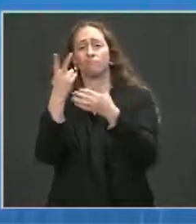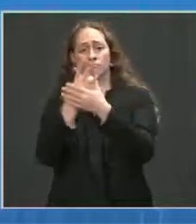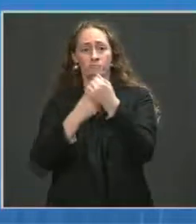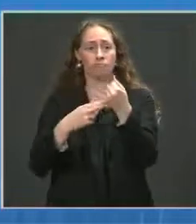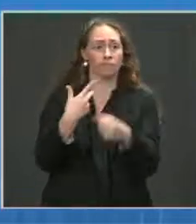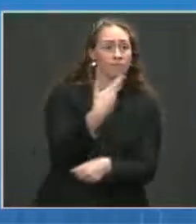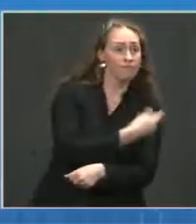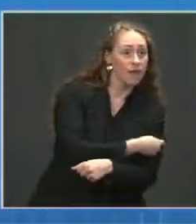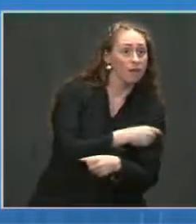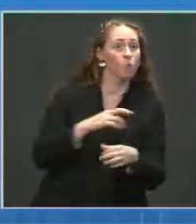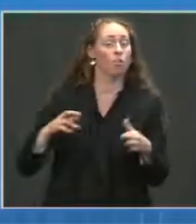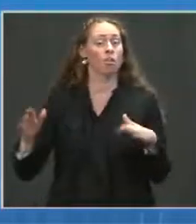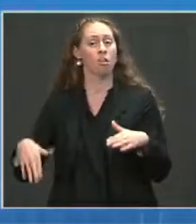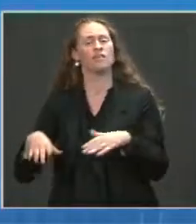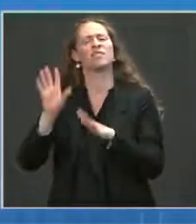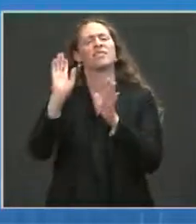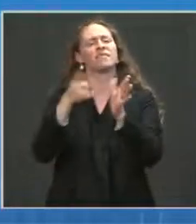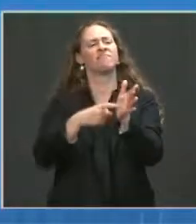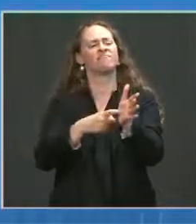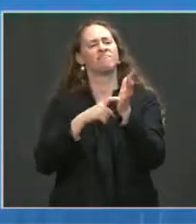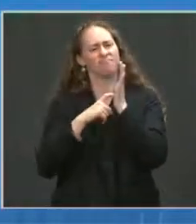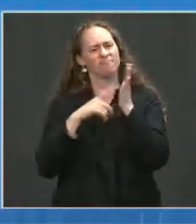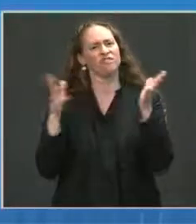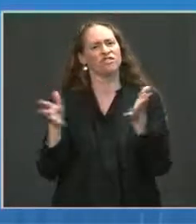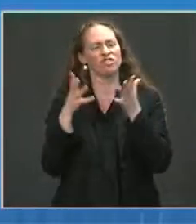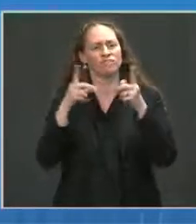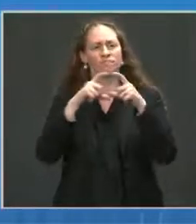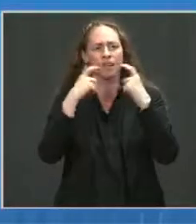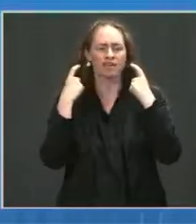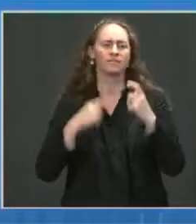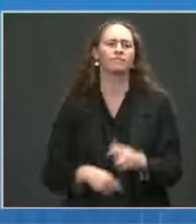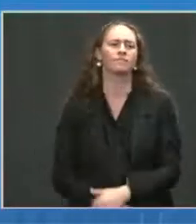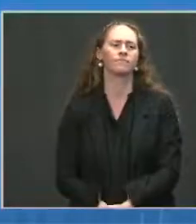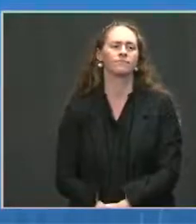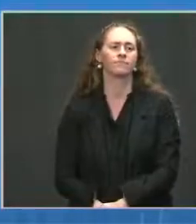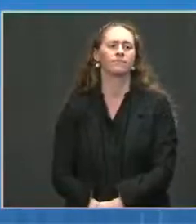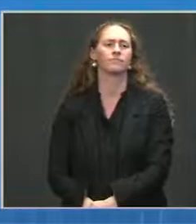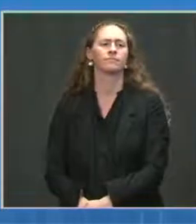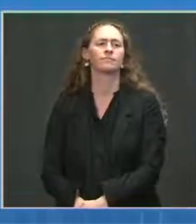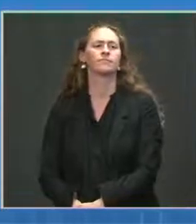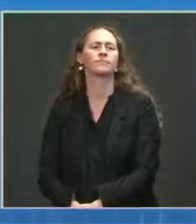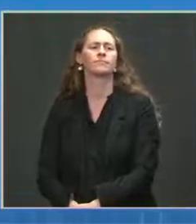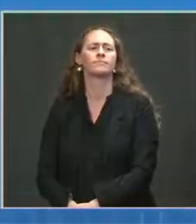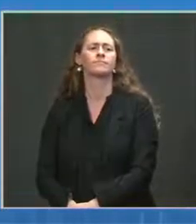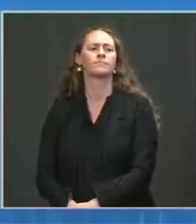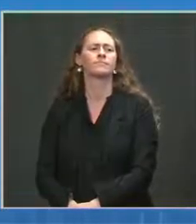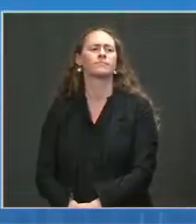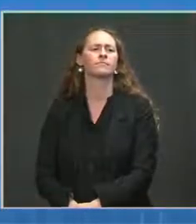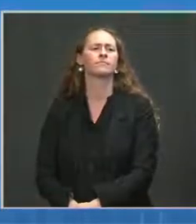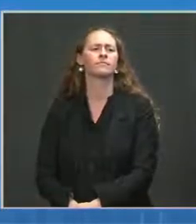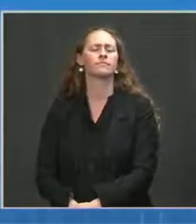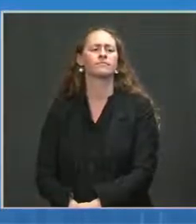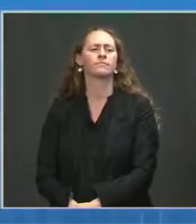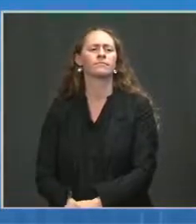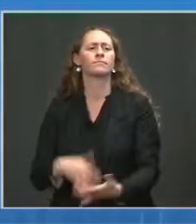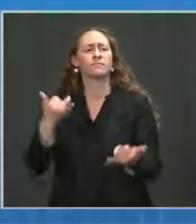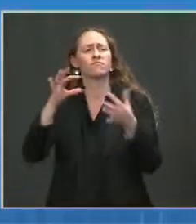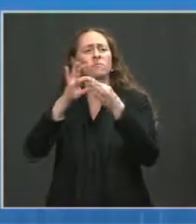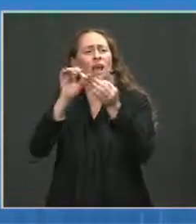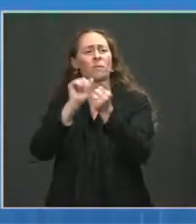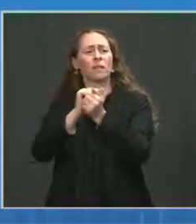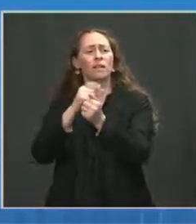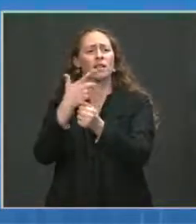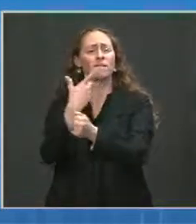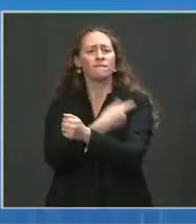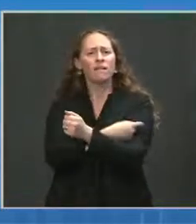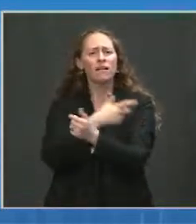be masked. In terms of the question about guidance for vaccinated people wearing masks,